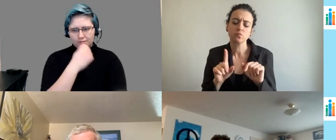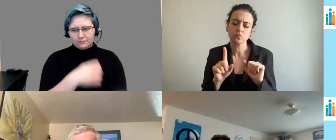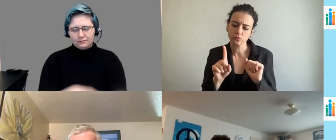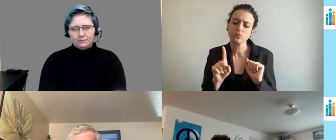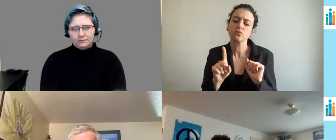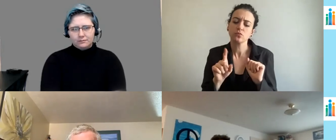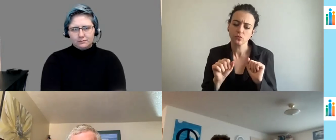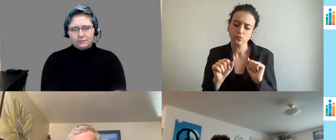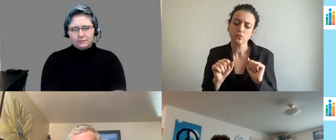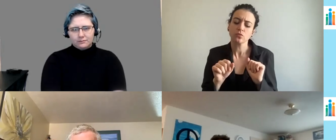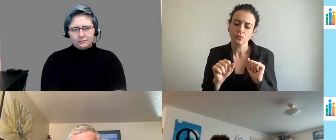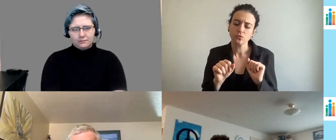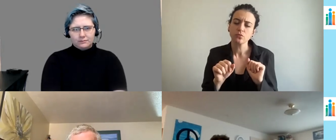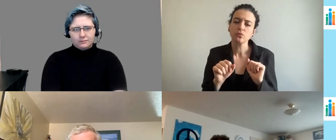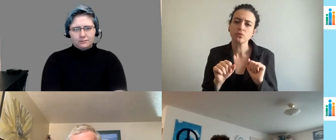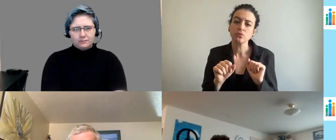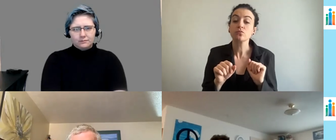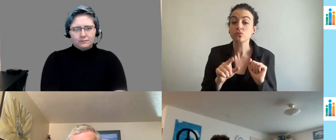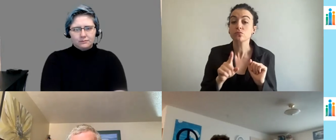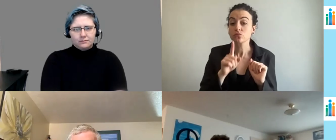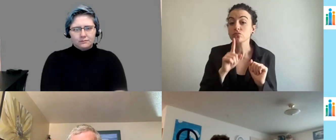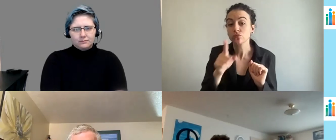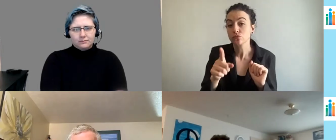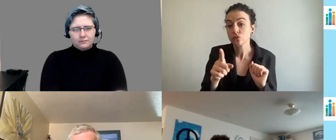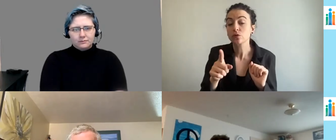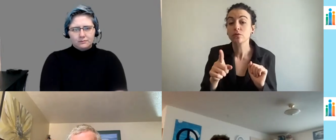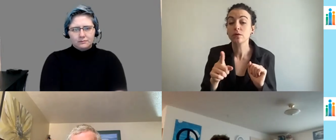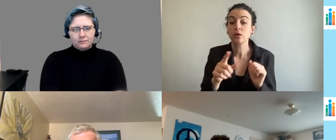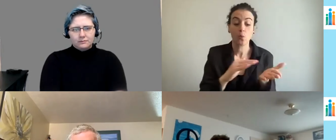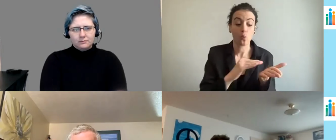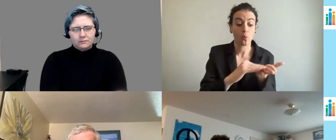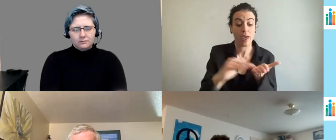there are overlapping